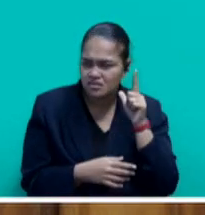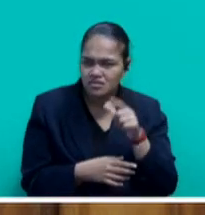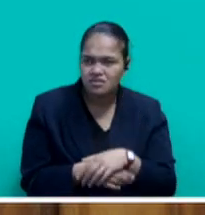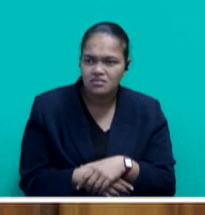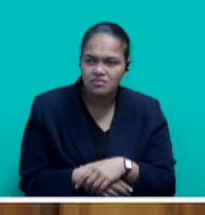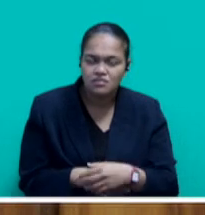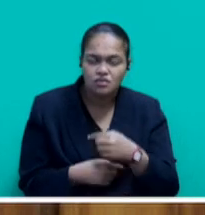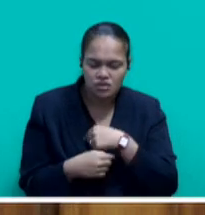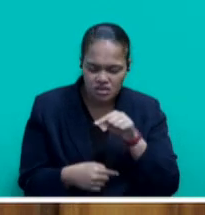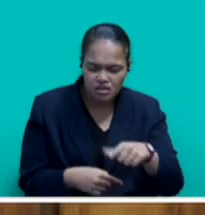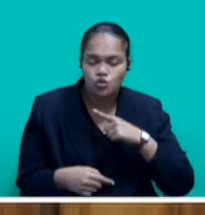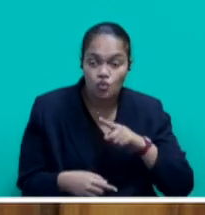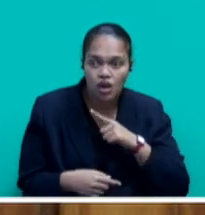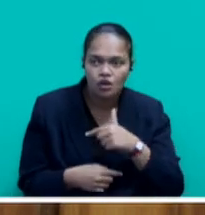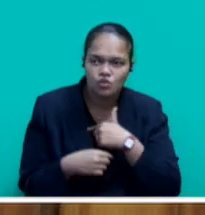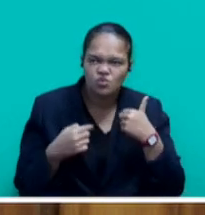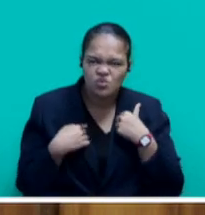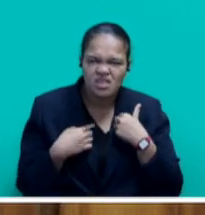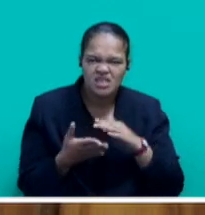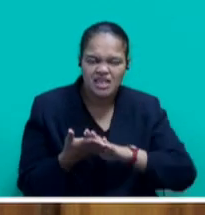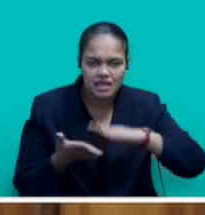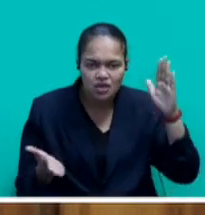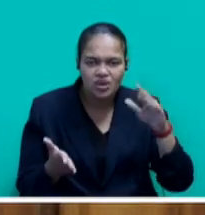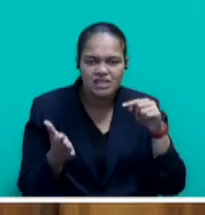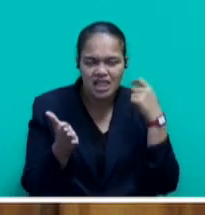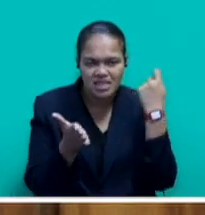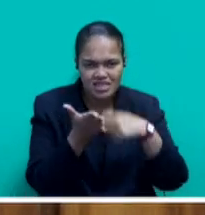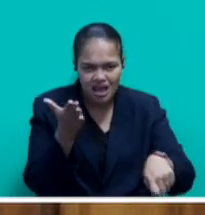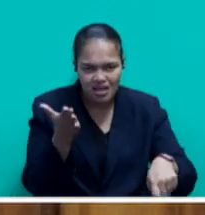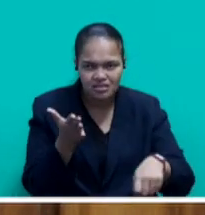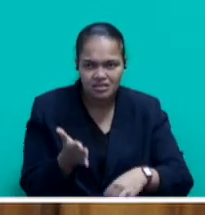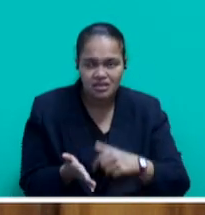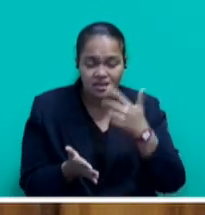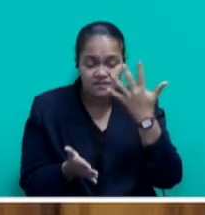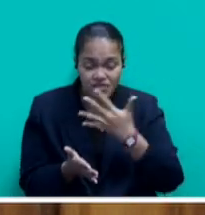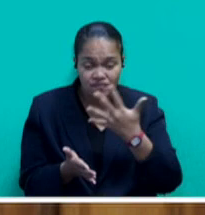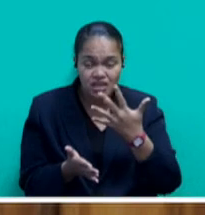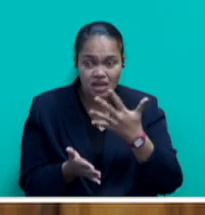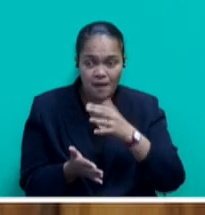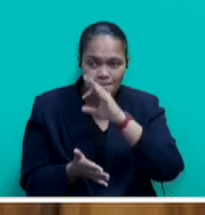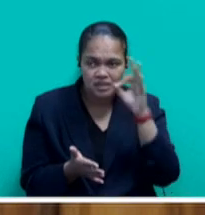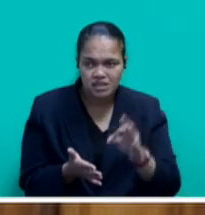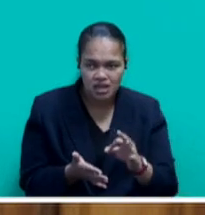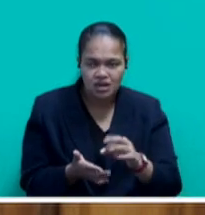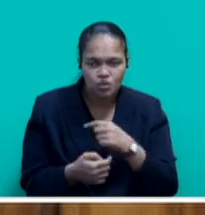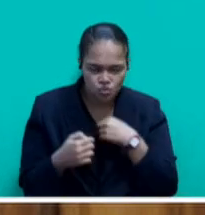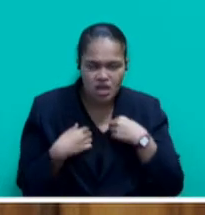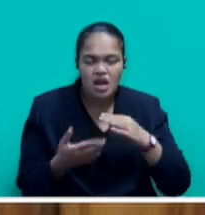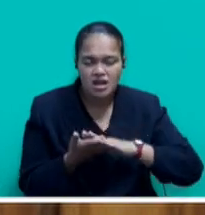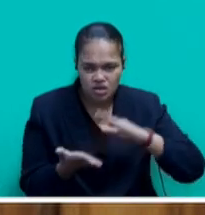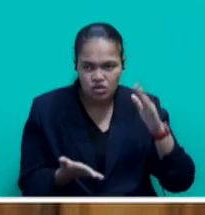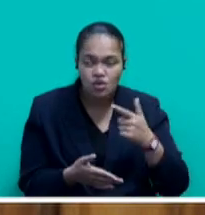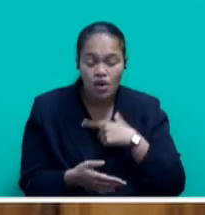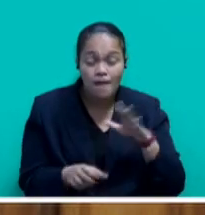is why we have to increase the value-added tax from 9 to 15%. We have to do this to ensure that we